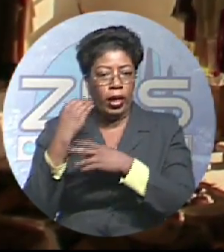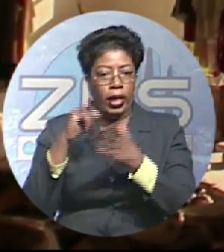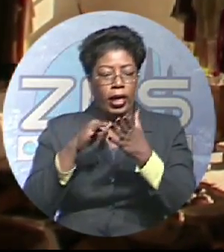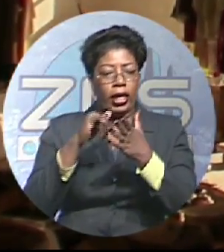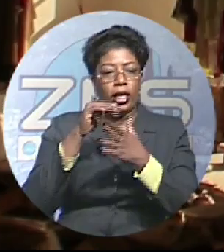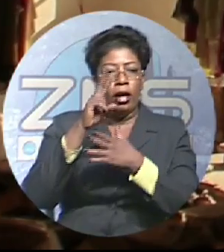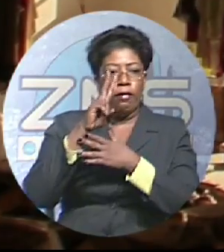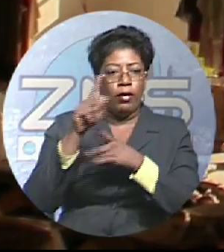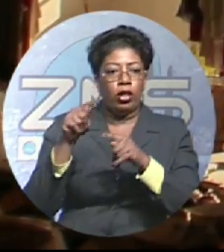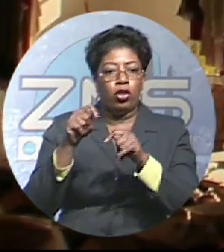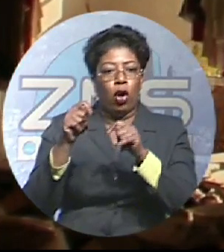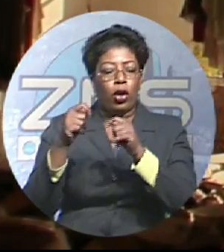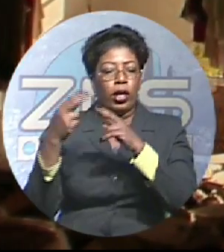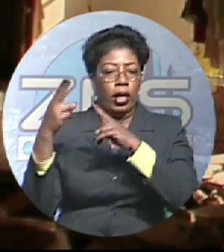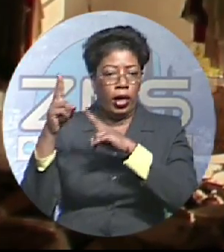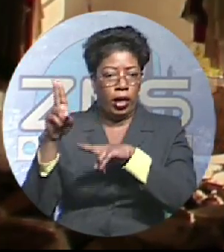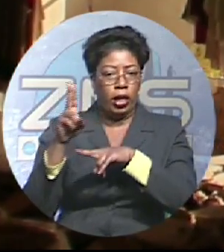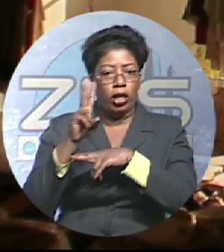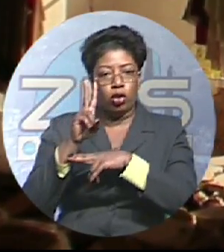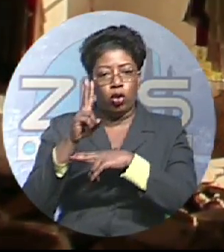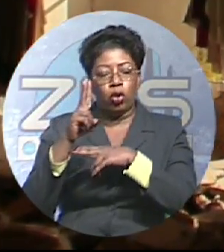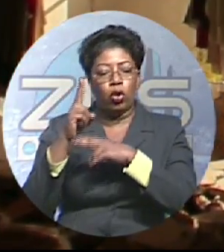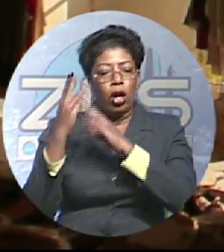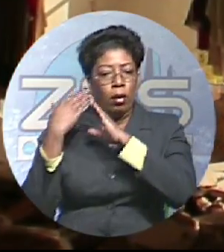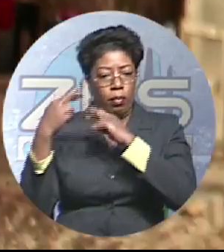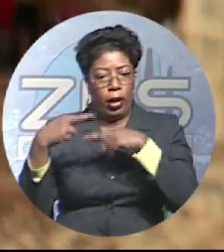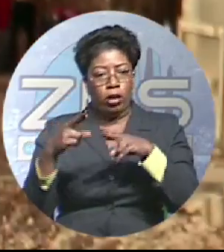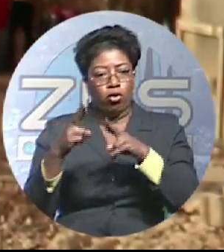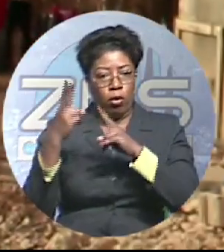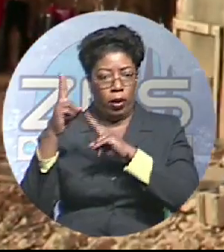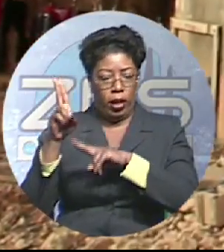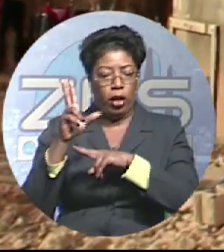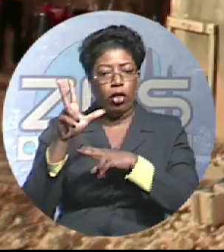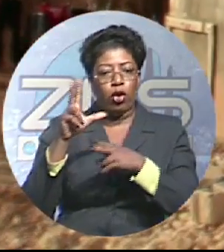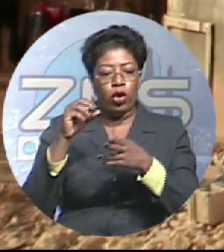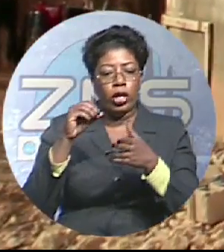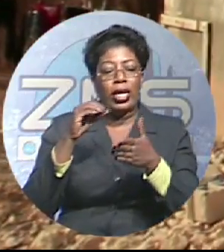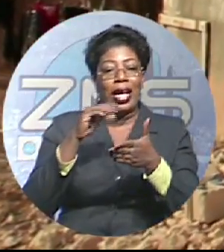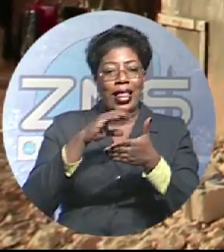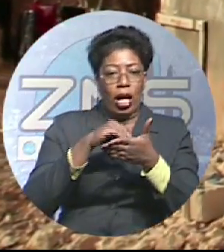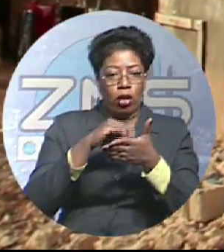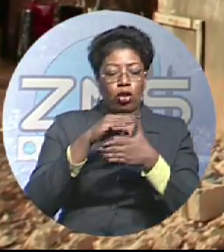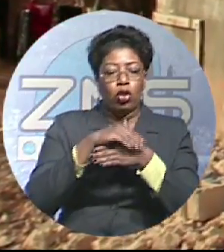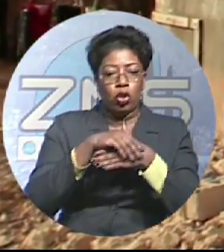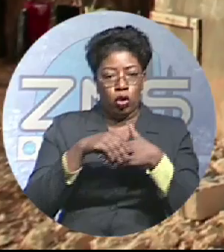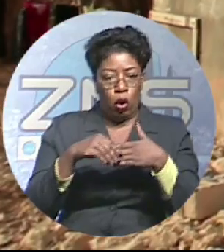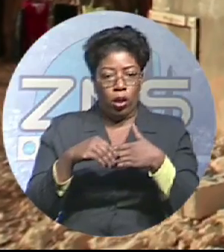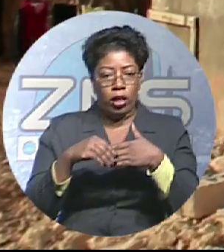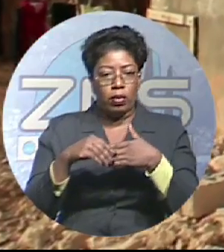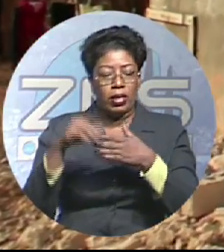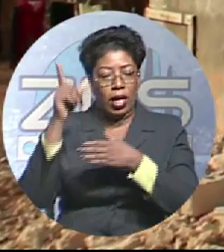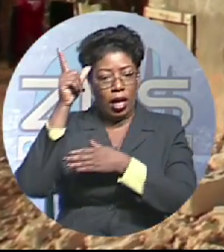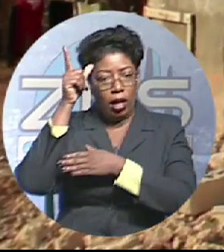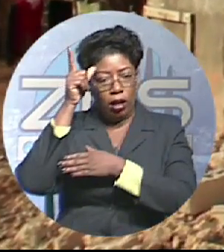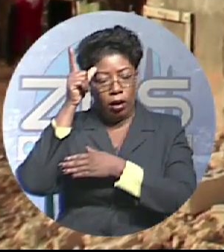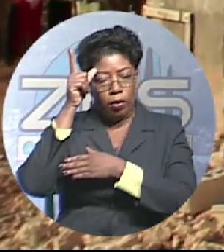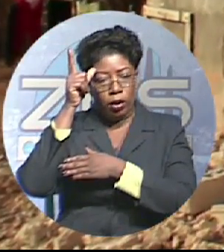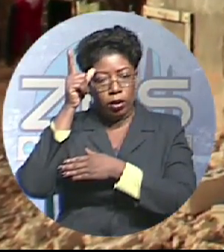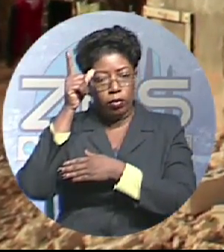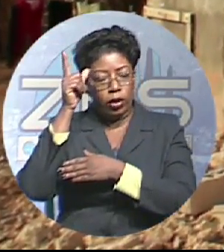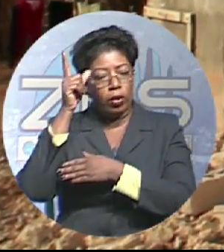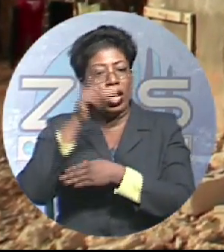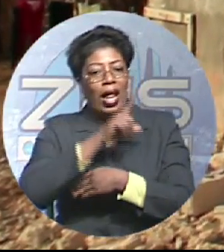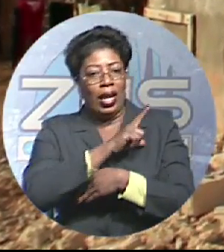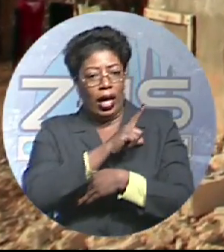Hill. Cleophas Store will build a 2-bedroom house at $30,000. And Mr. Brightful Lightford has been granted a